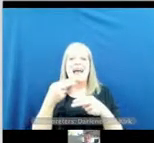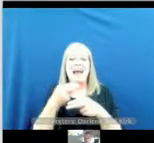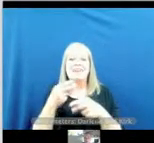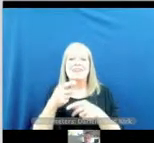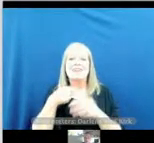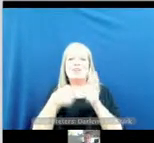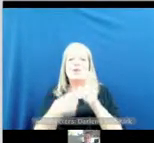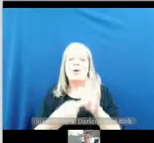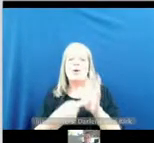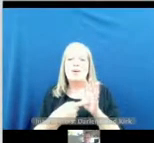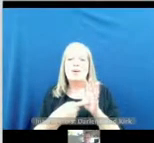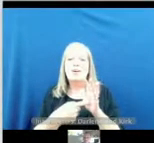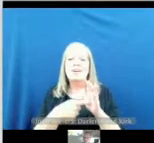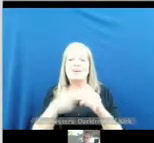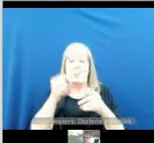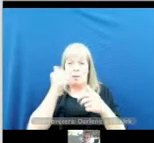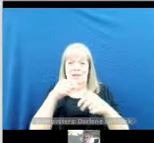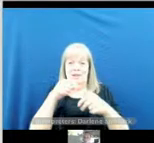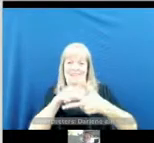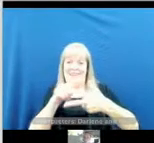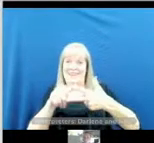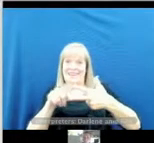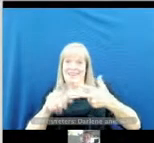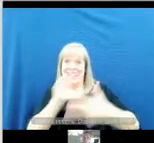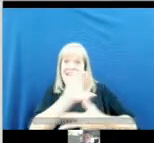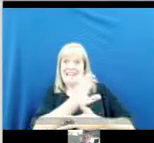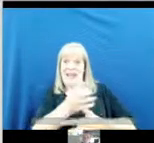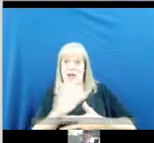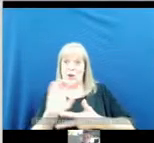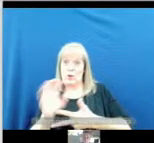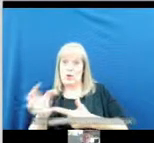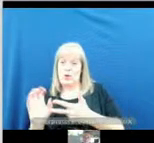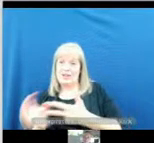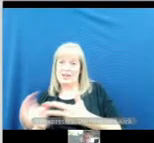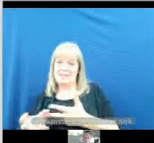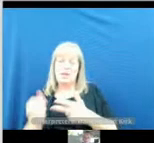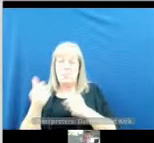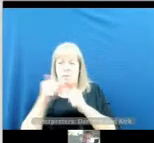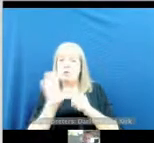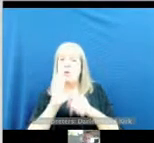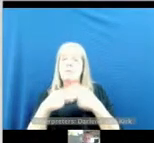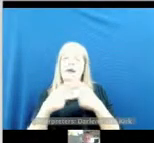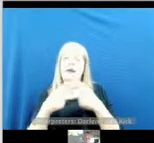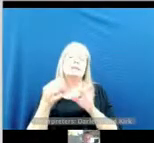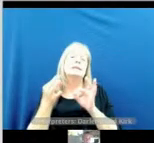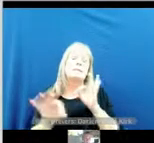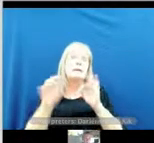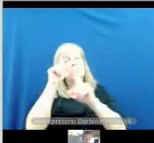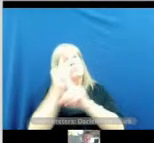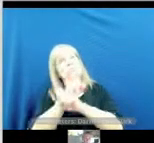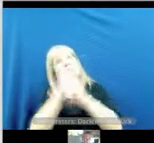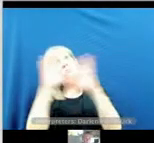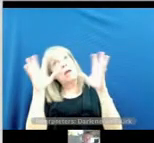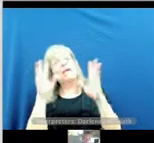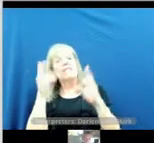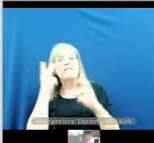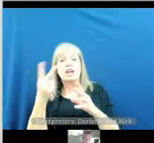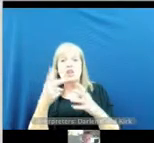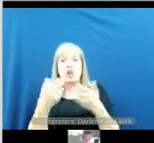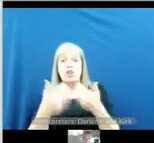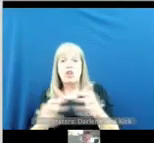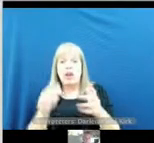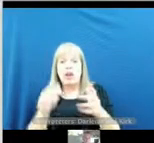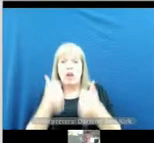Going back to the categories, if we look at, thinking more simply about vision loss, about, well, what is close vision or low vision?